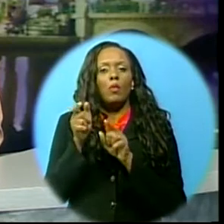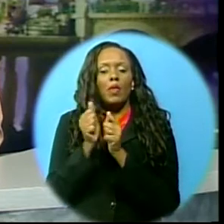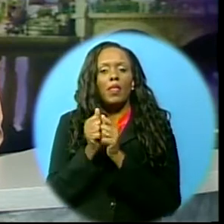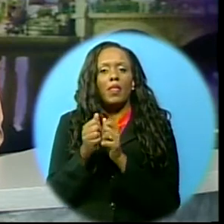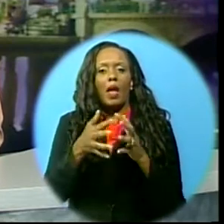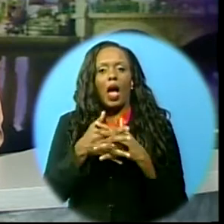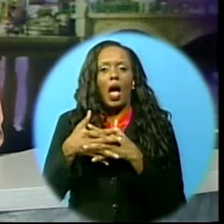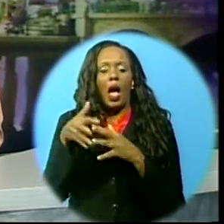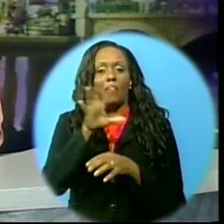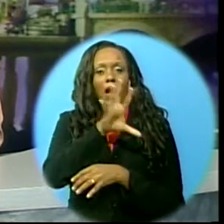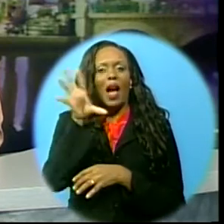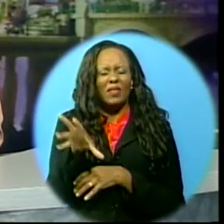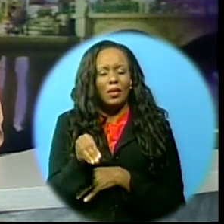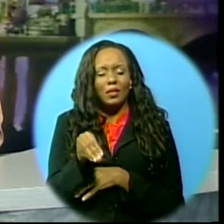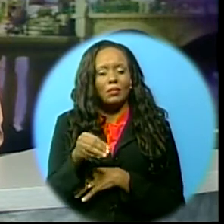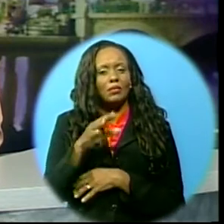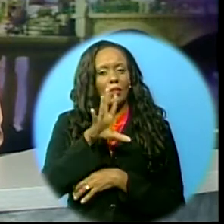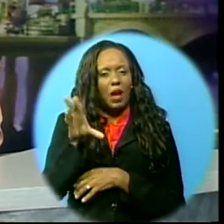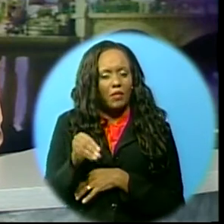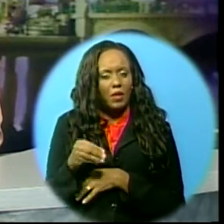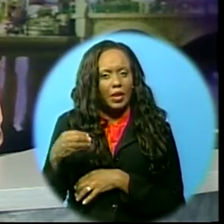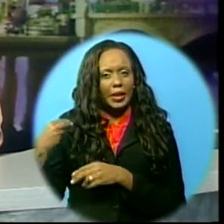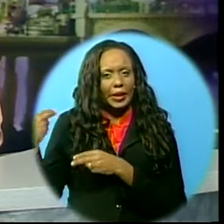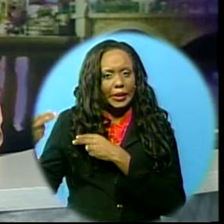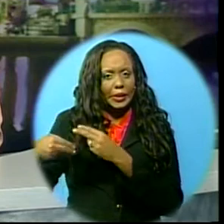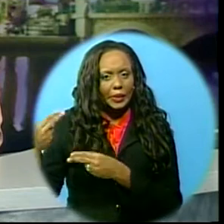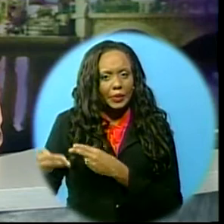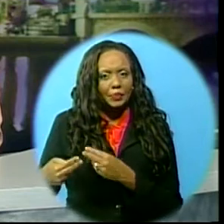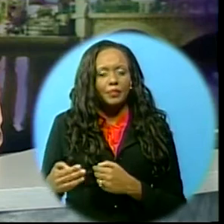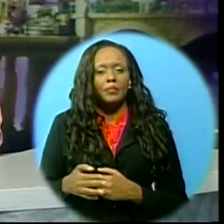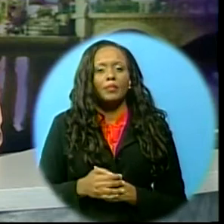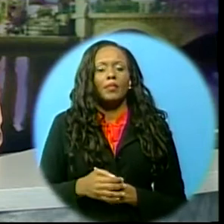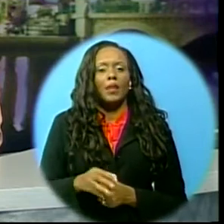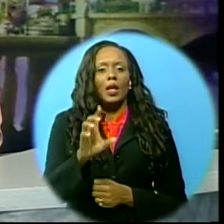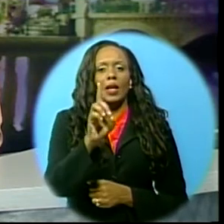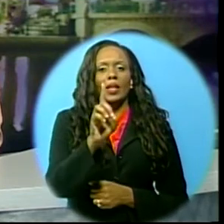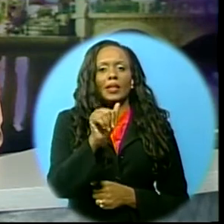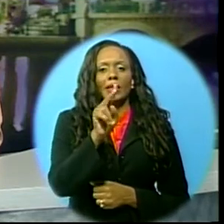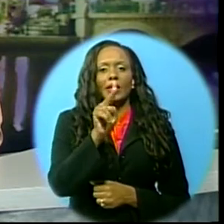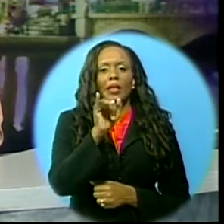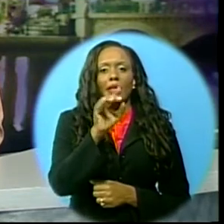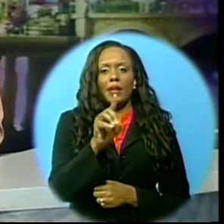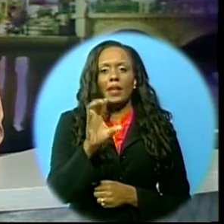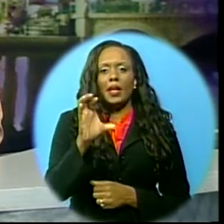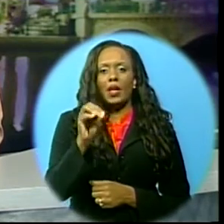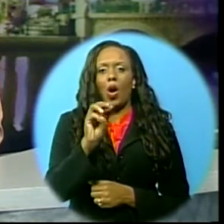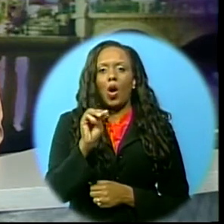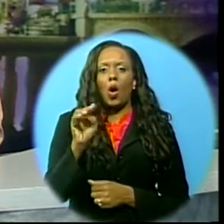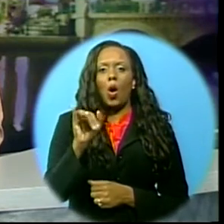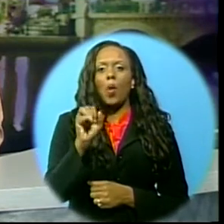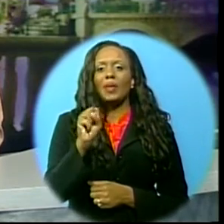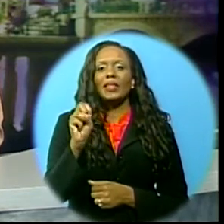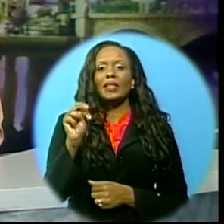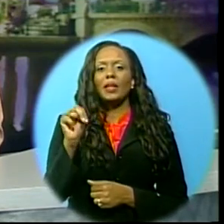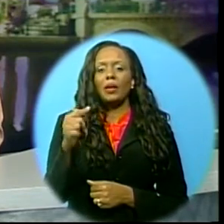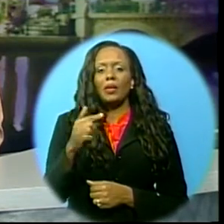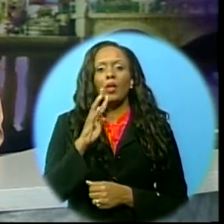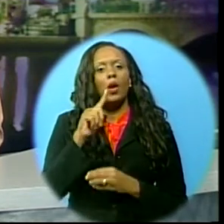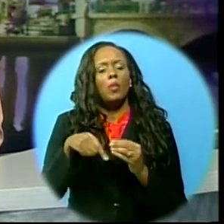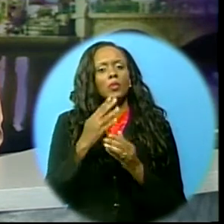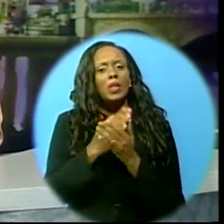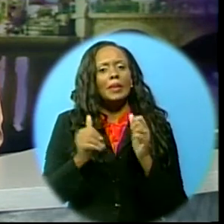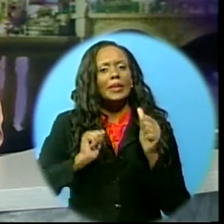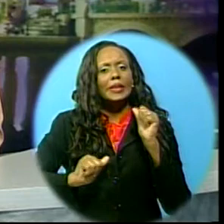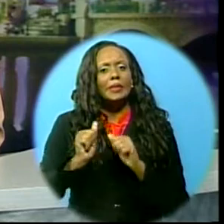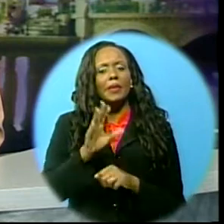the Clement Payne Movement and Chairman of the Caribbean Pan-African Network, David Commission, outlined some of the activities for